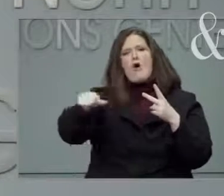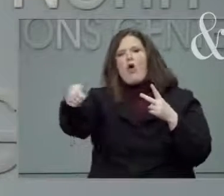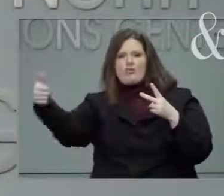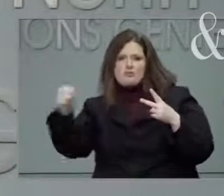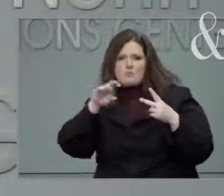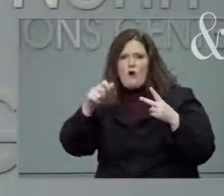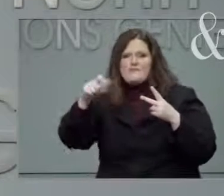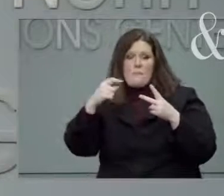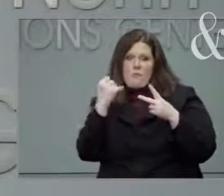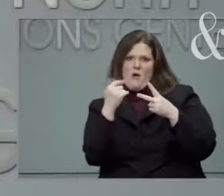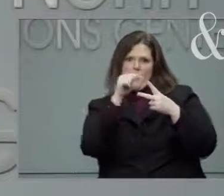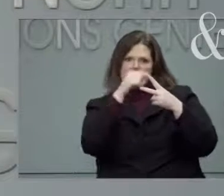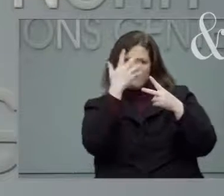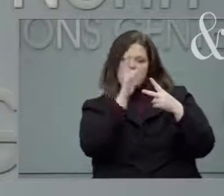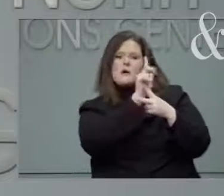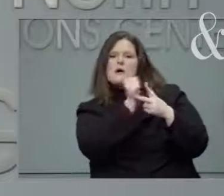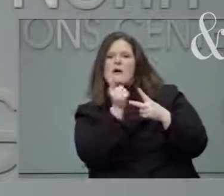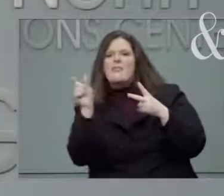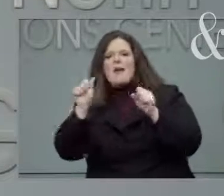Next question, please.